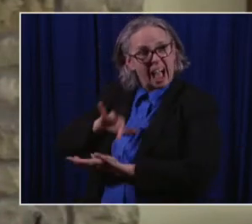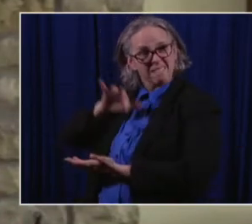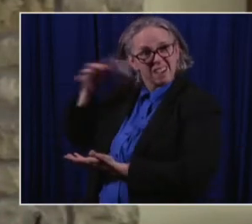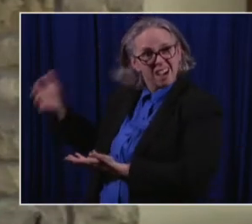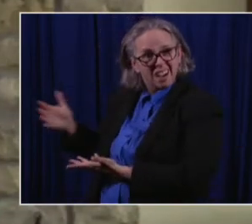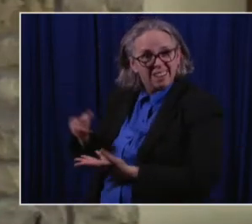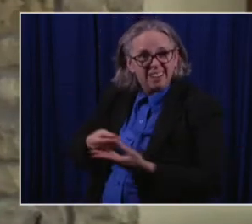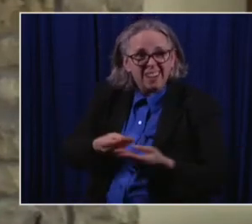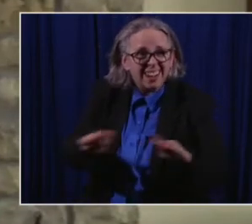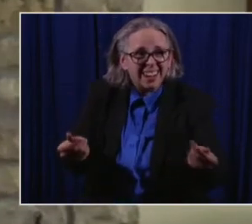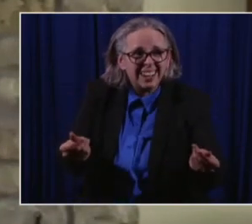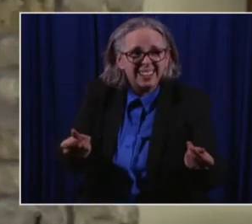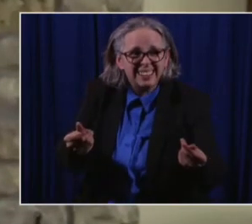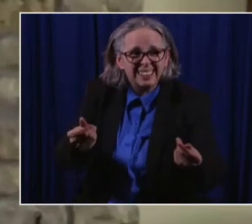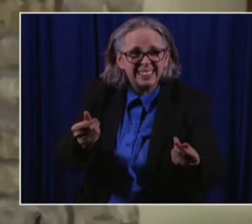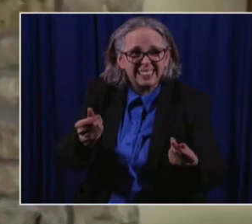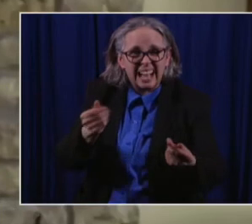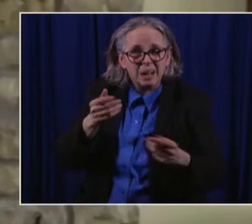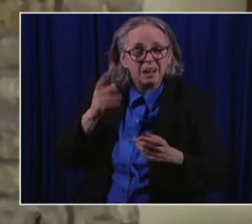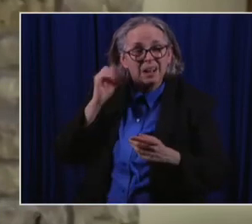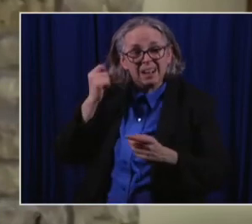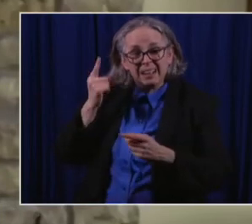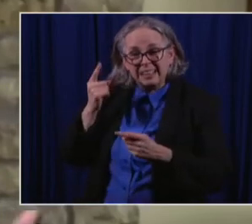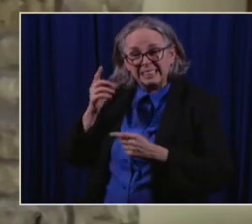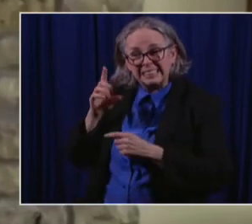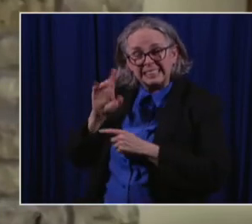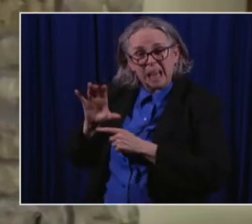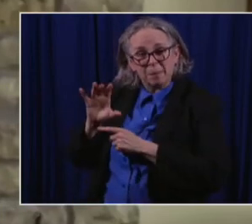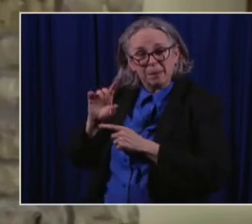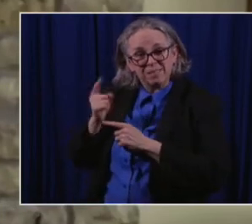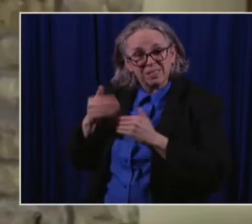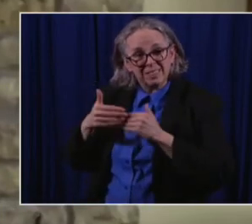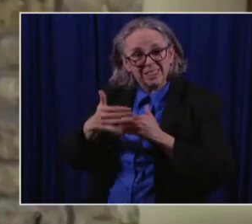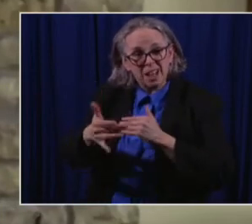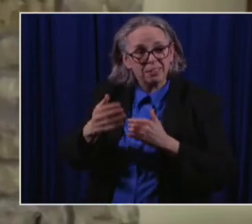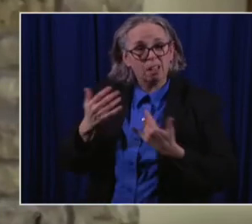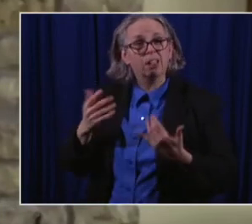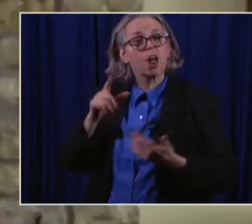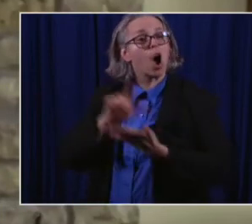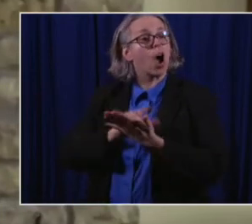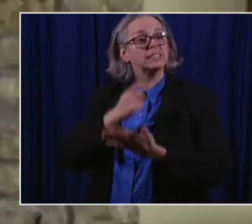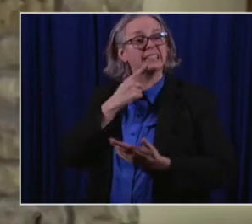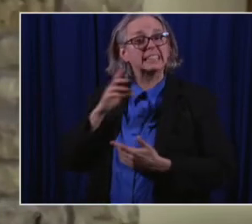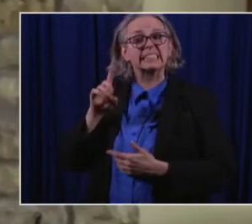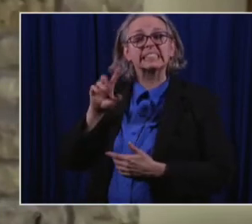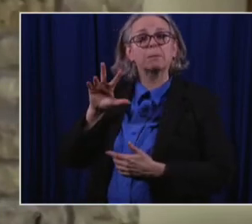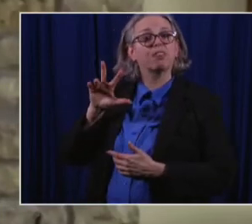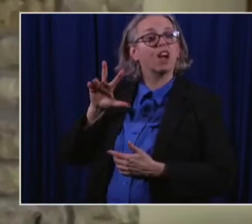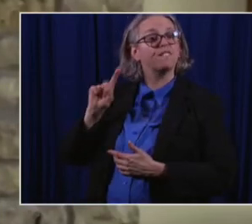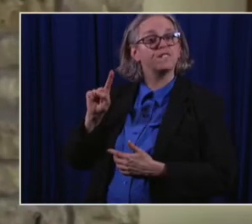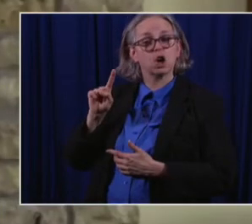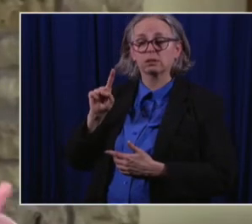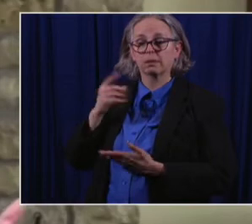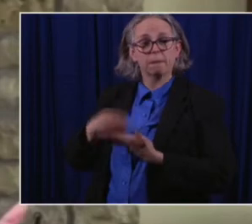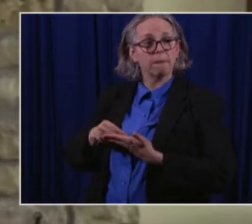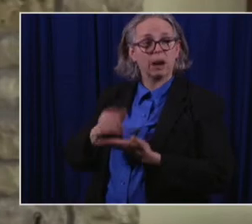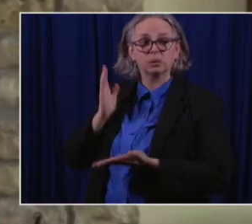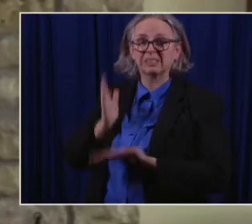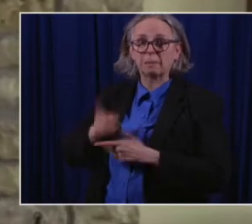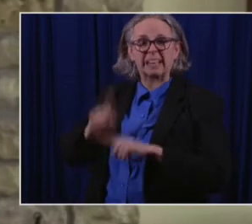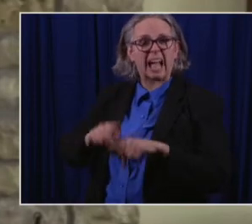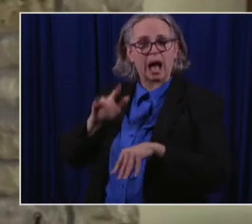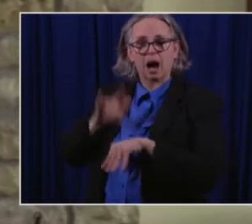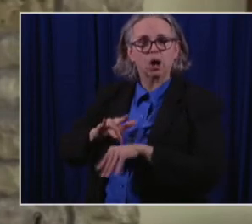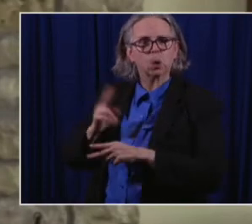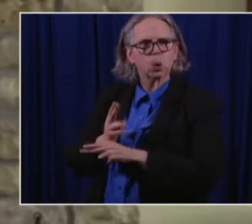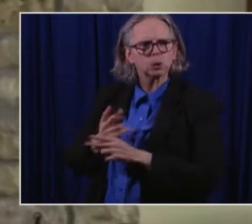31st, because current law says for most of these dollars, we can't roll them over. Second, we don't know what, if anything, additional